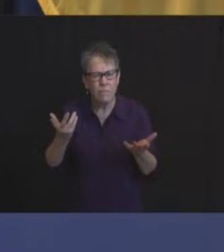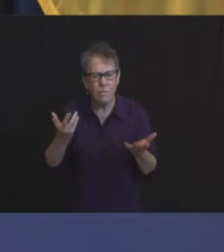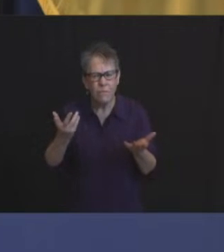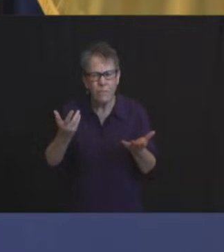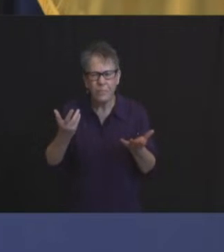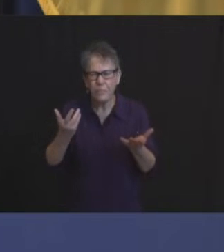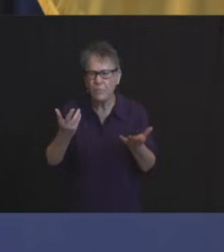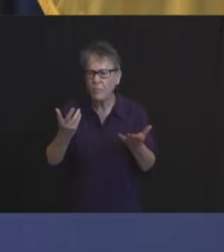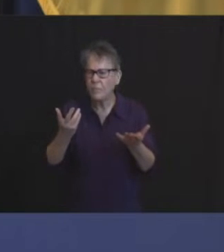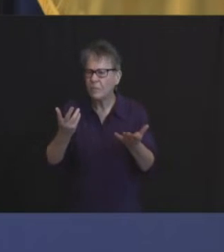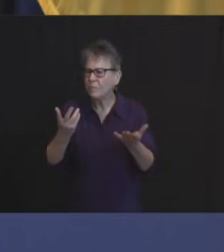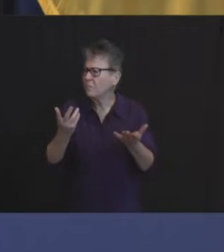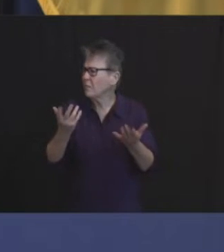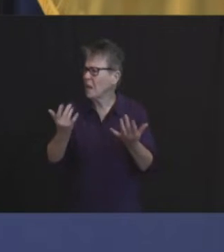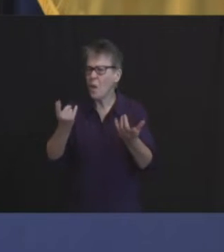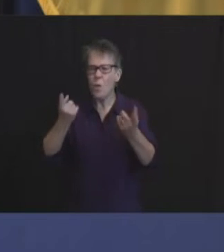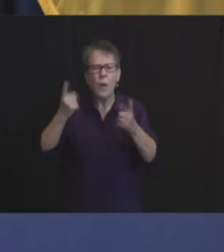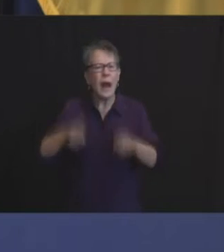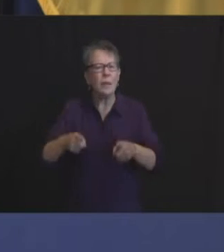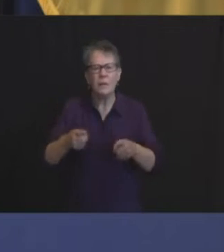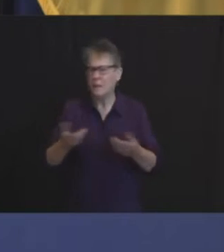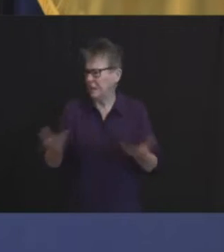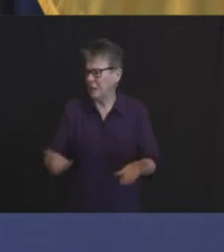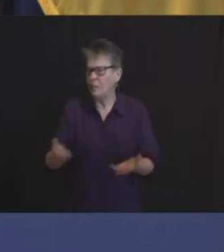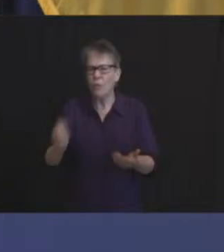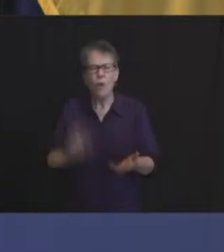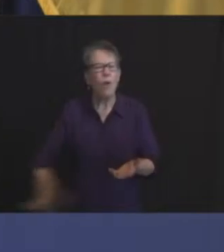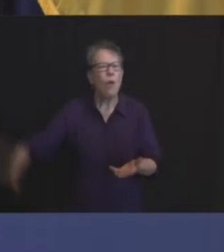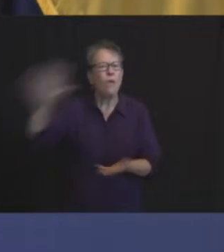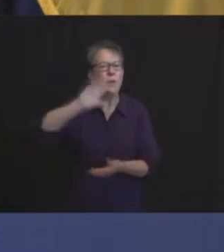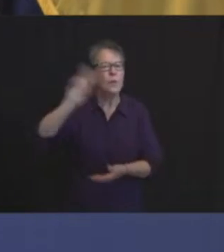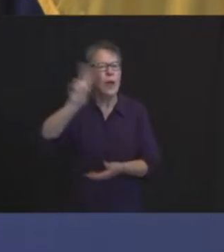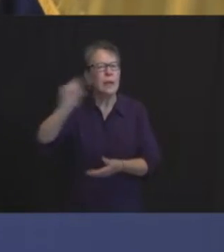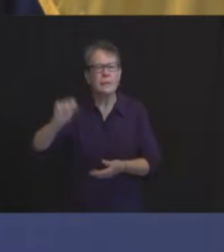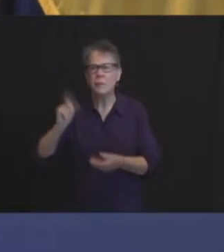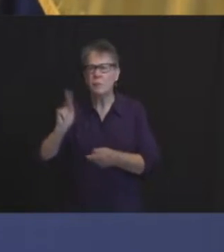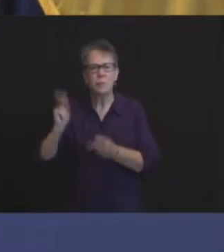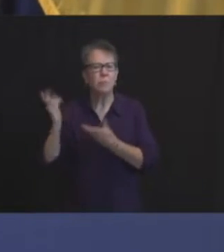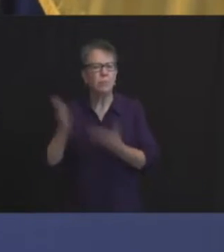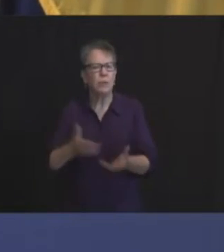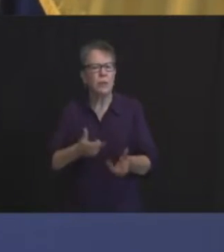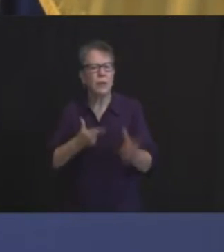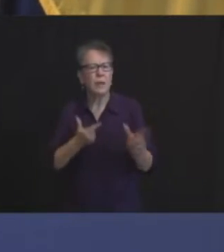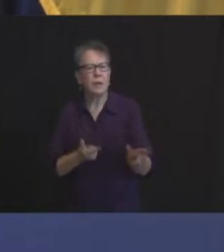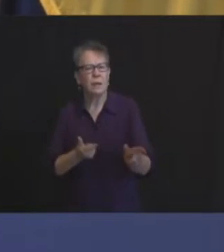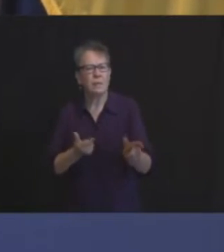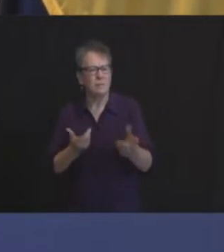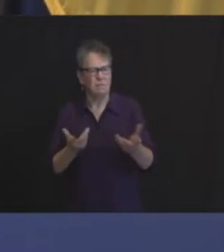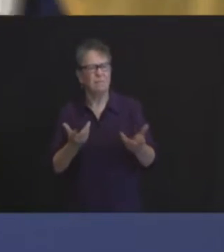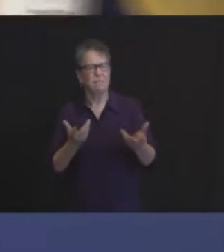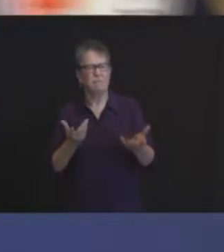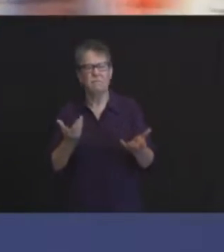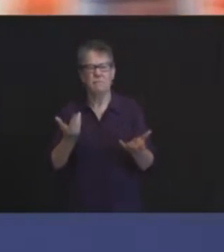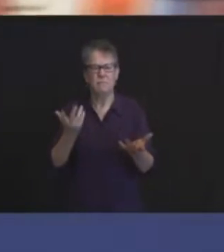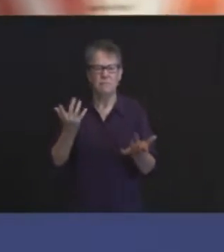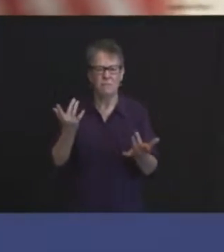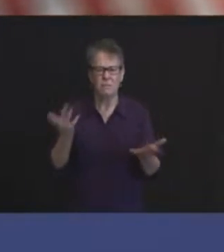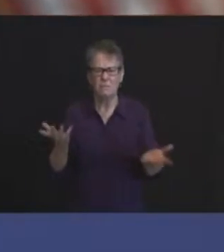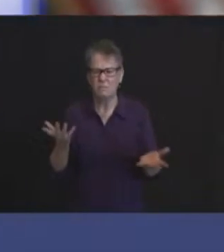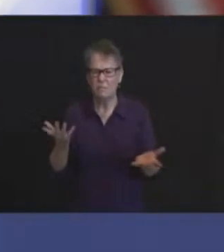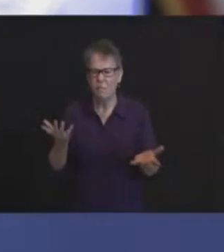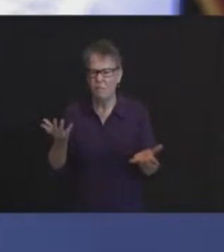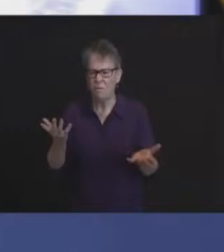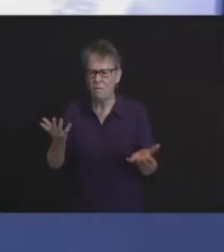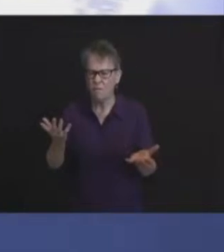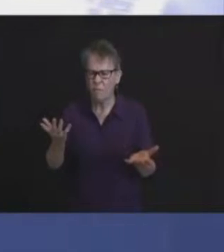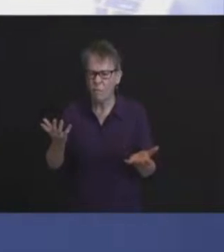Judy, do you want to jump in on the first couple of questions, and I'll come in behind you? And maybe, Angelica, you should weigh in on that. Yeah, we do. I don't have it with me.